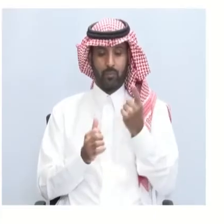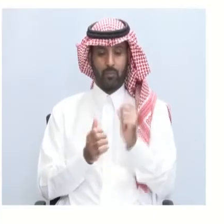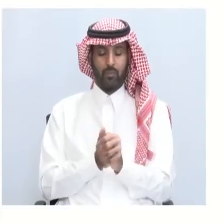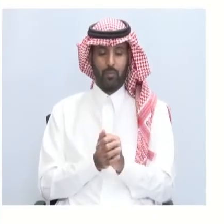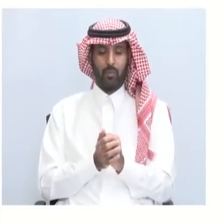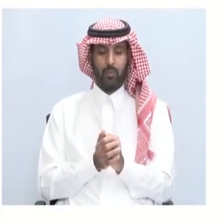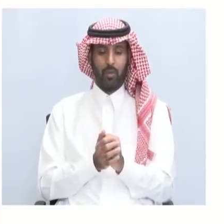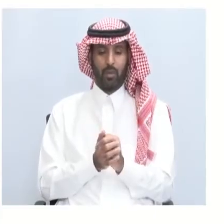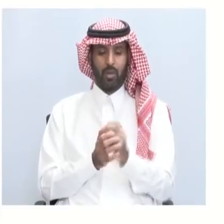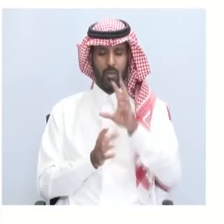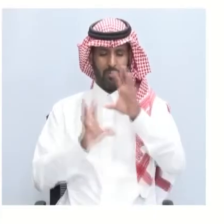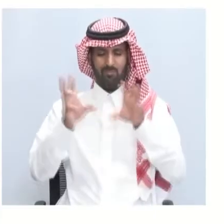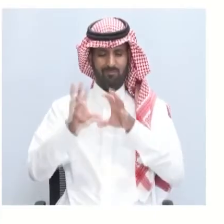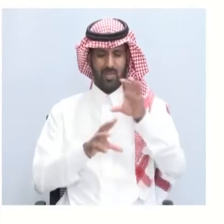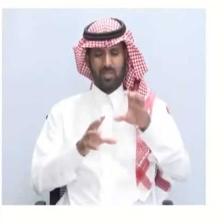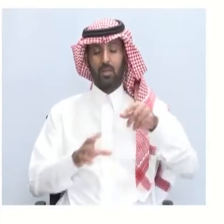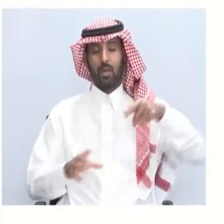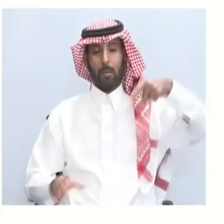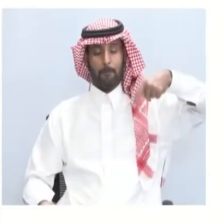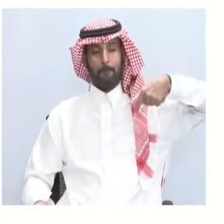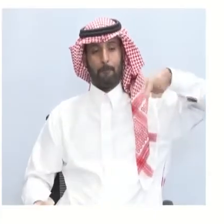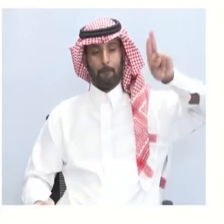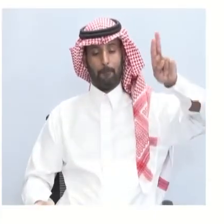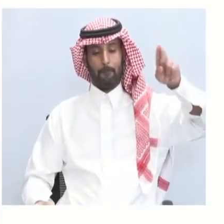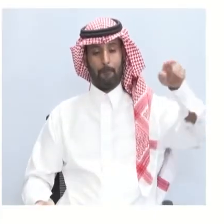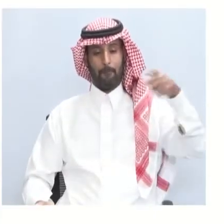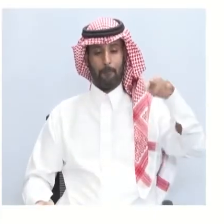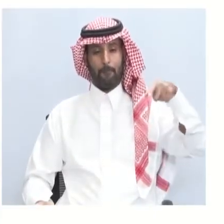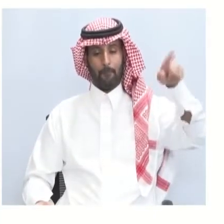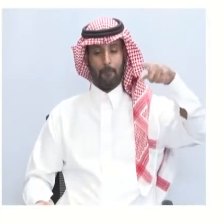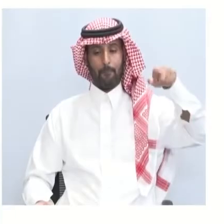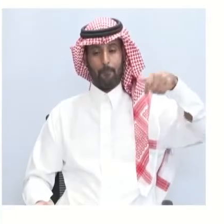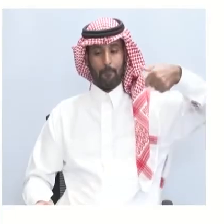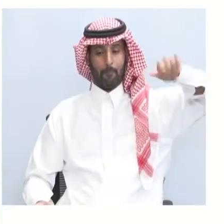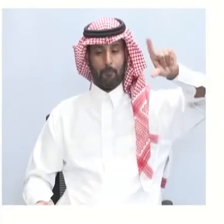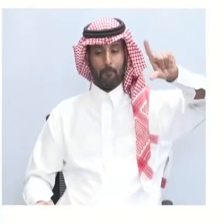done for you. You have, you can say it